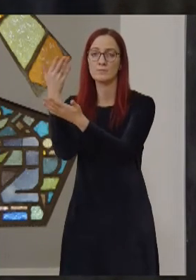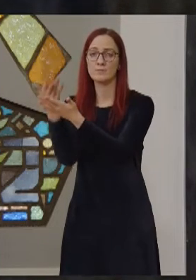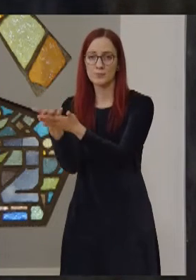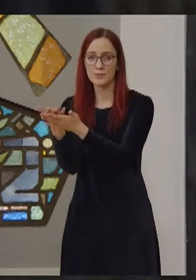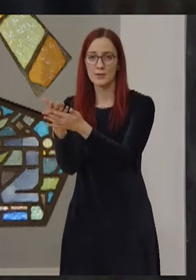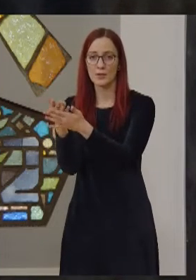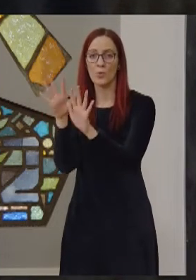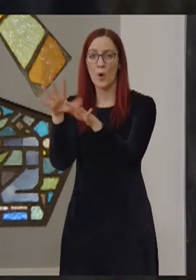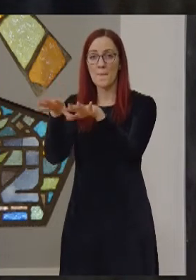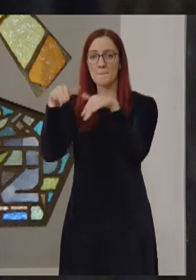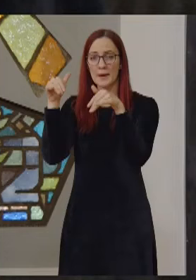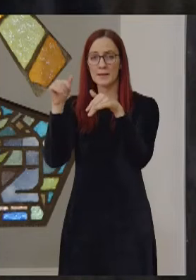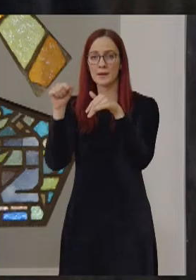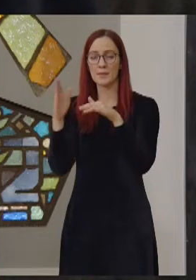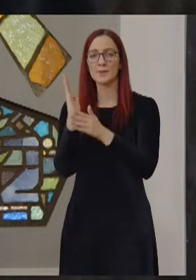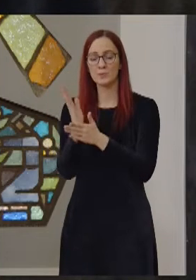convention,